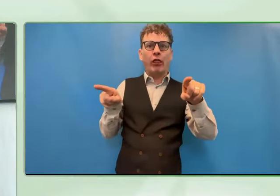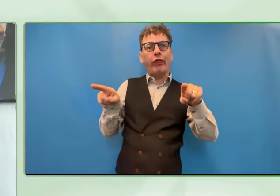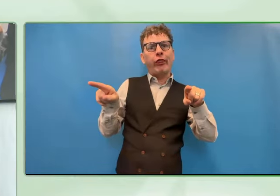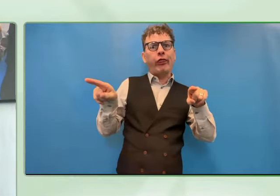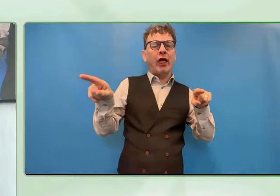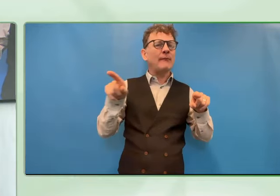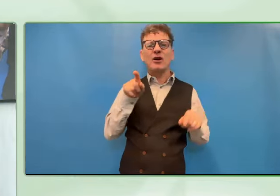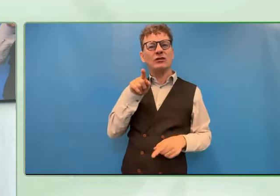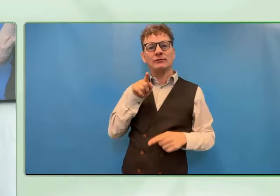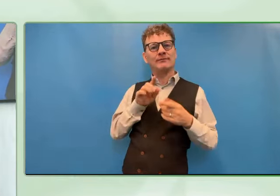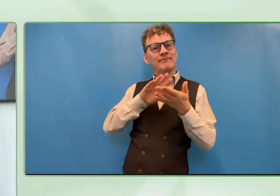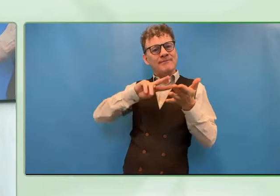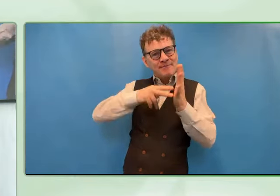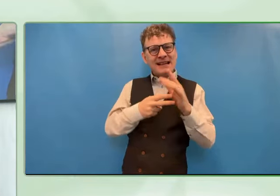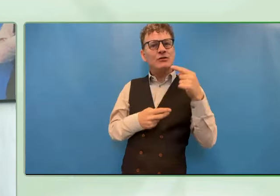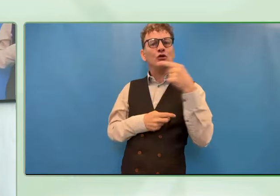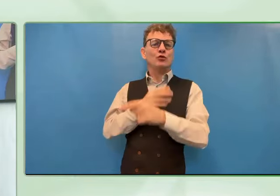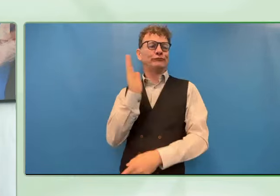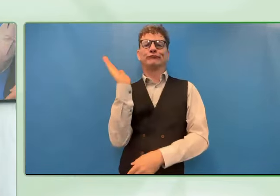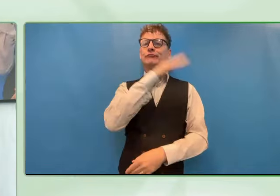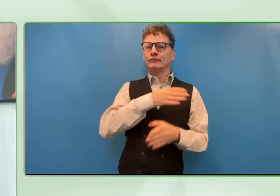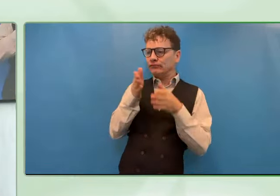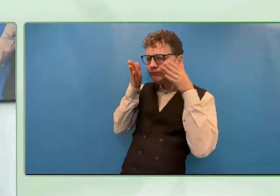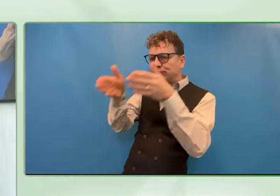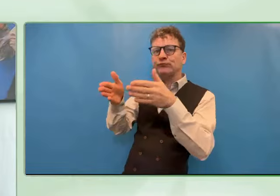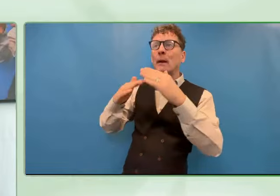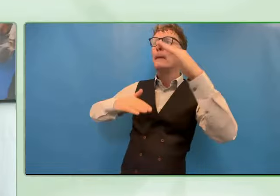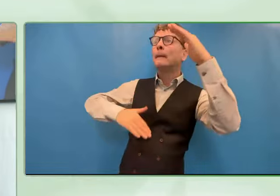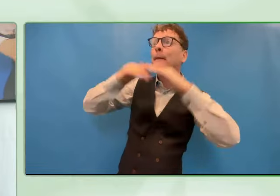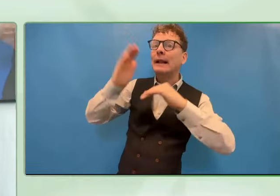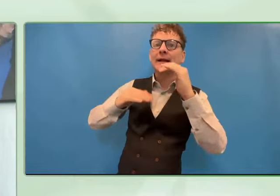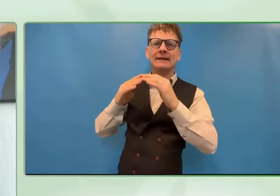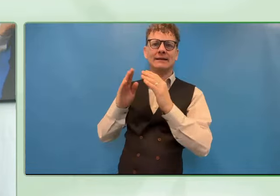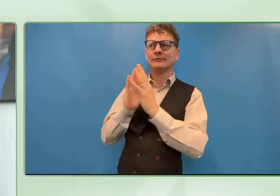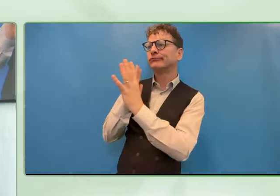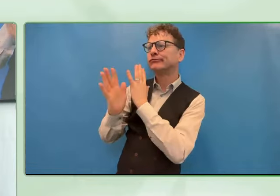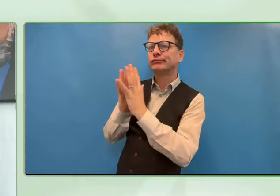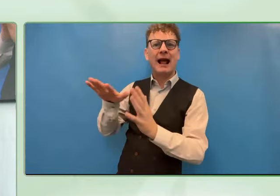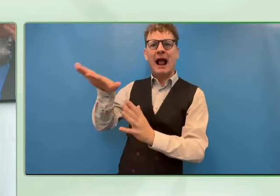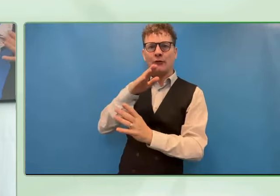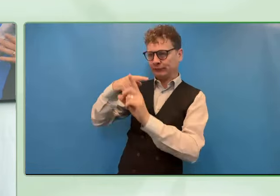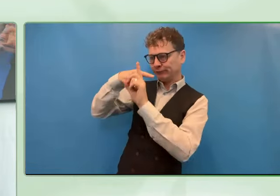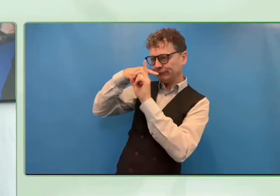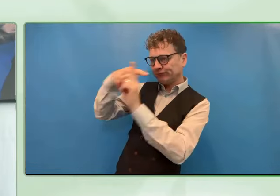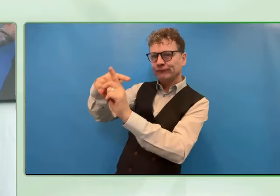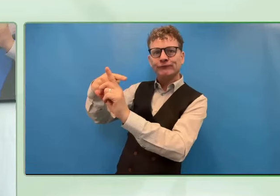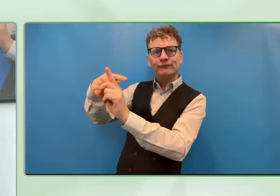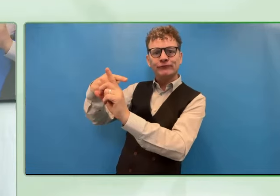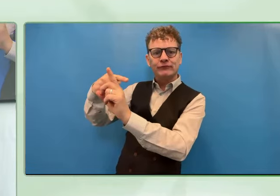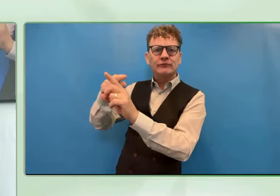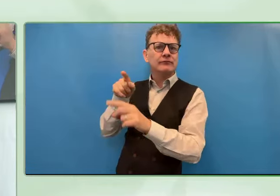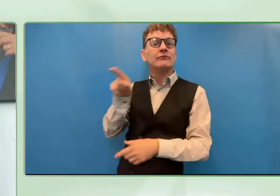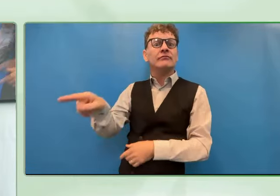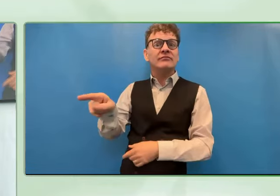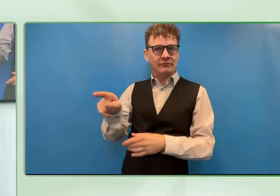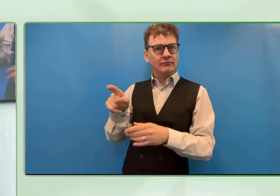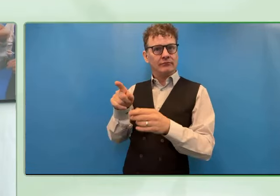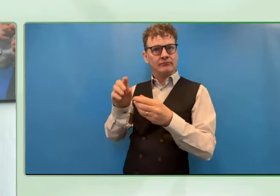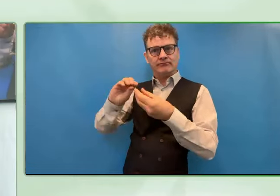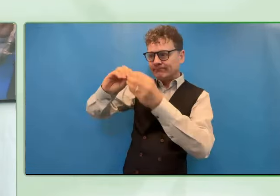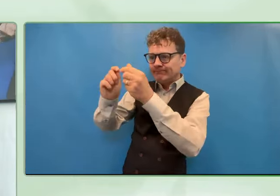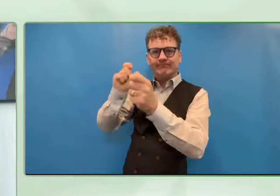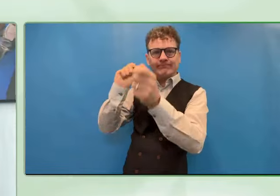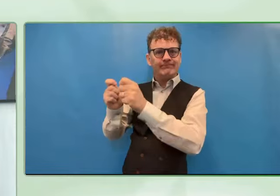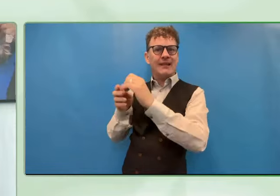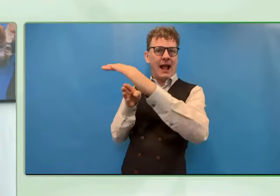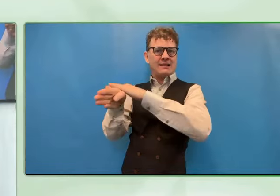kind of targeting the buildings, the high traffic areas to really make these environments accessible. And I find this to be super,